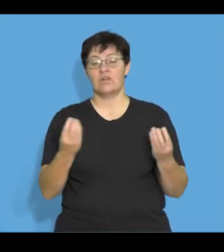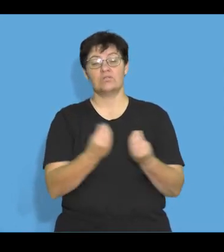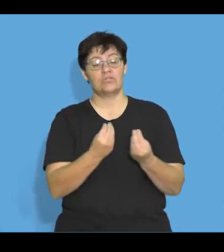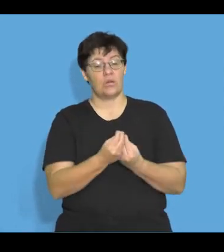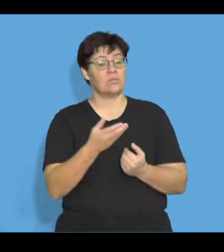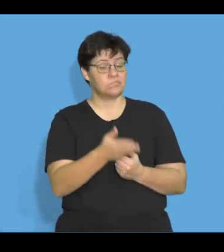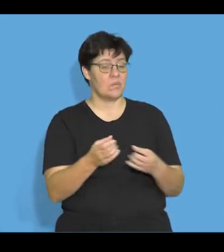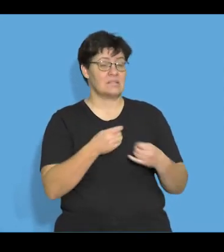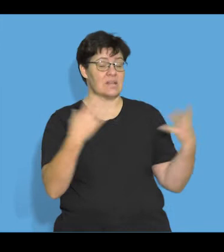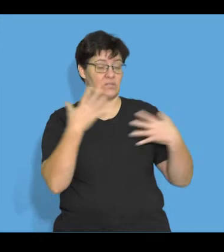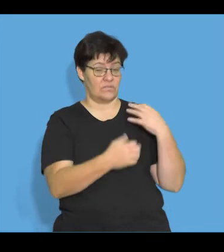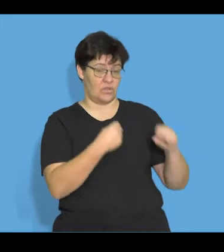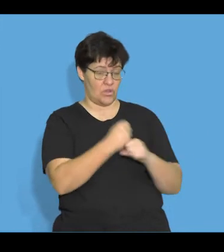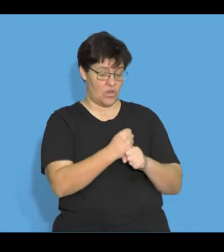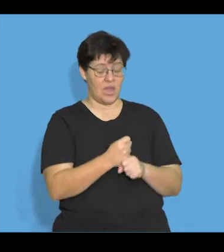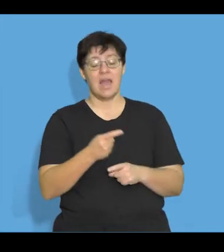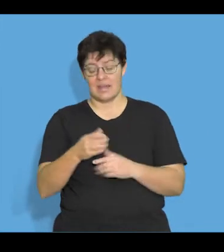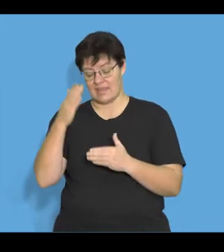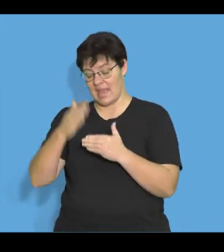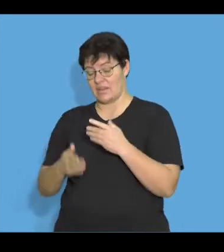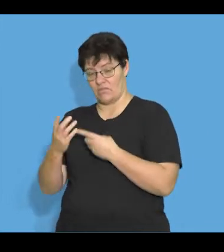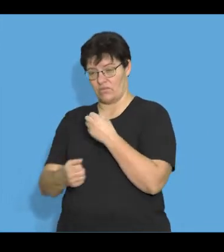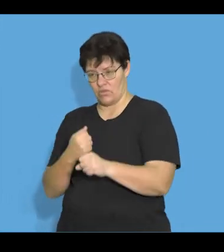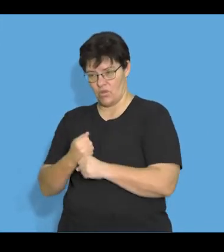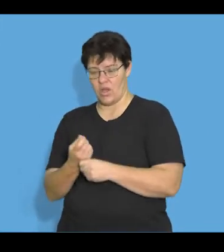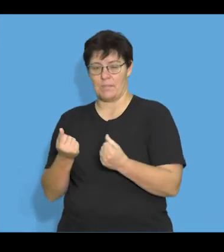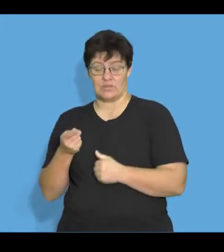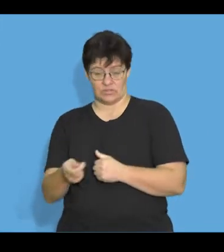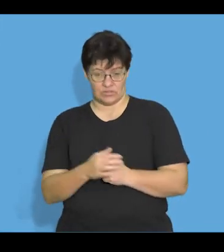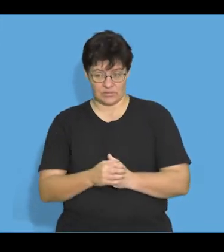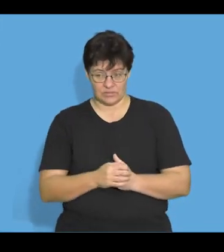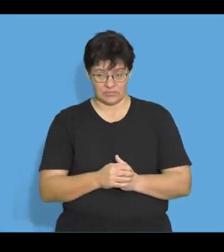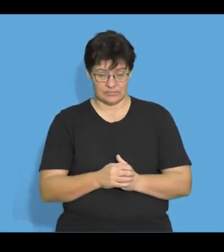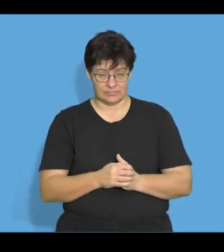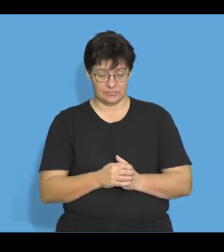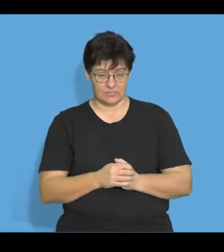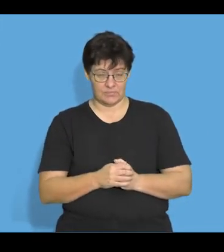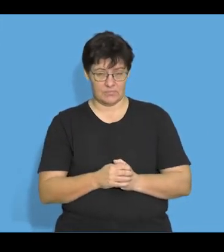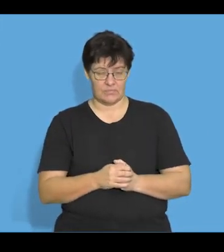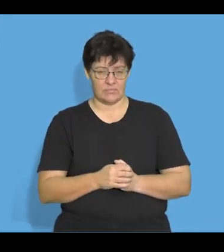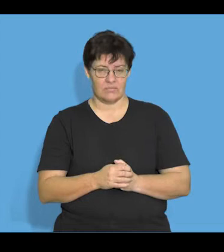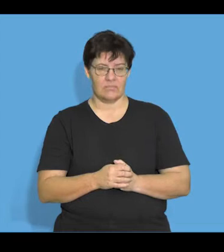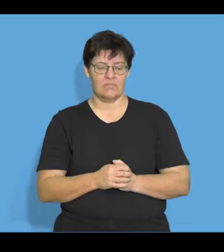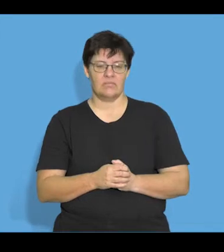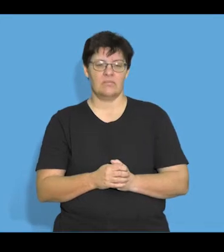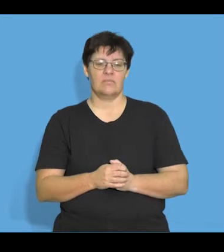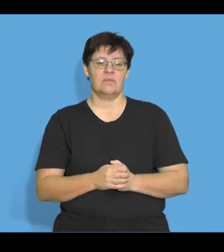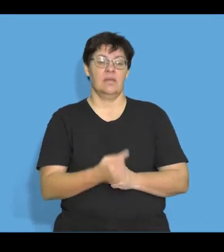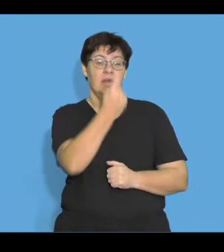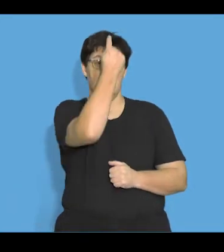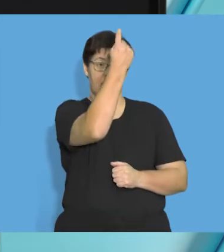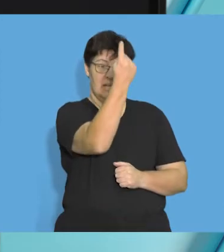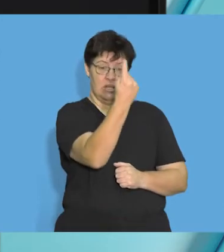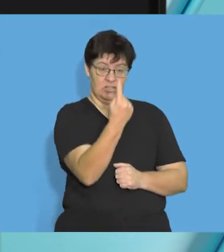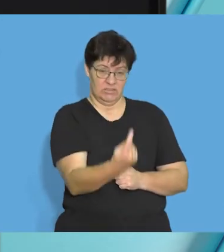at the beginning of the year and your stock on hand at the end. Okay, now, each of these